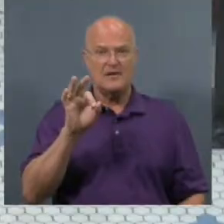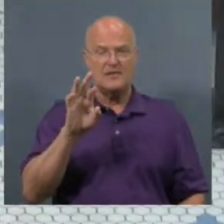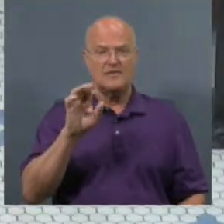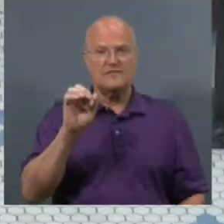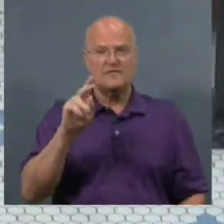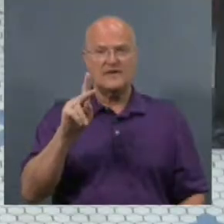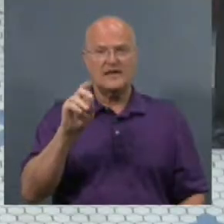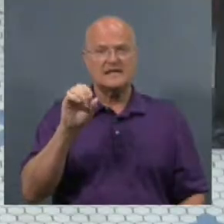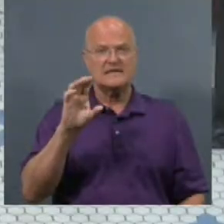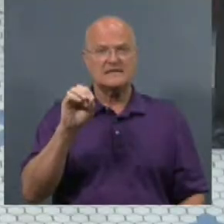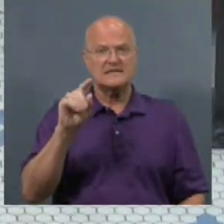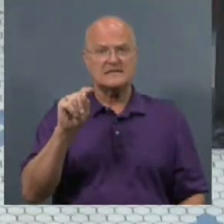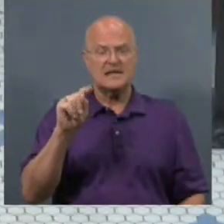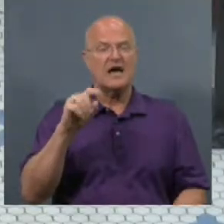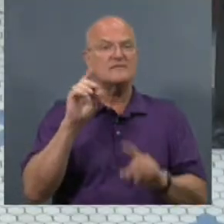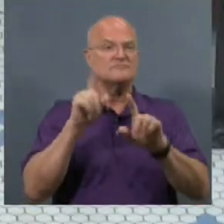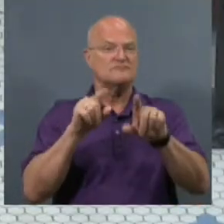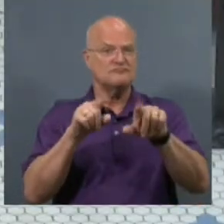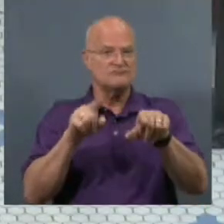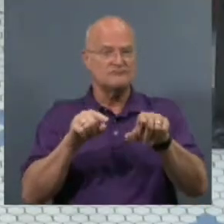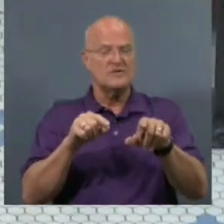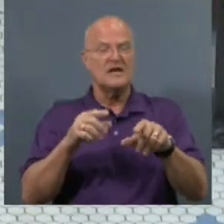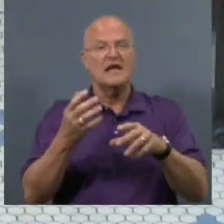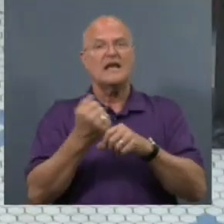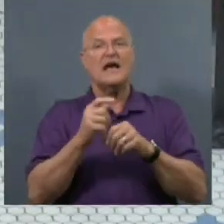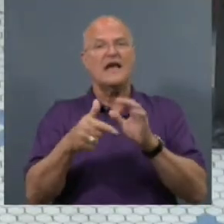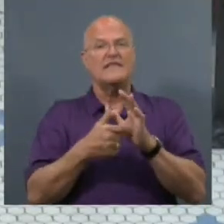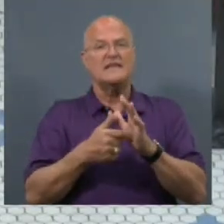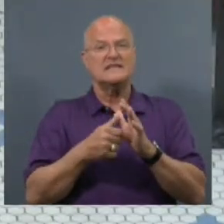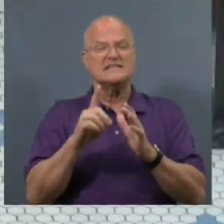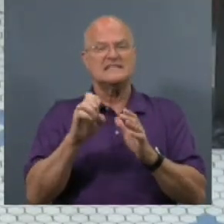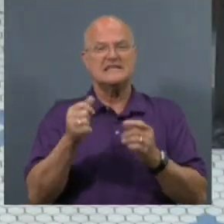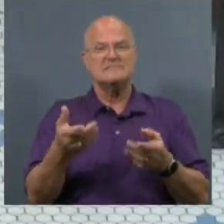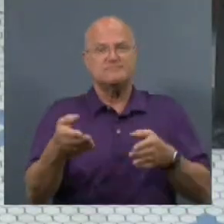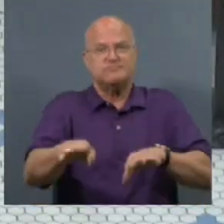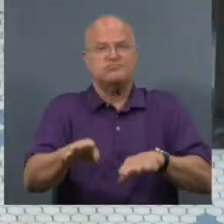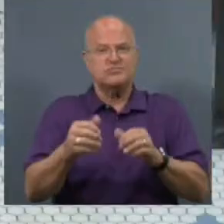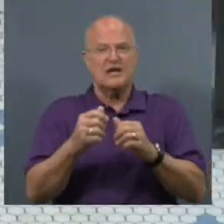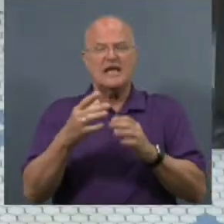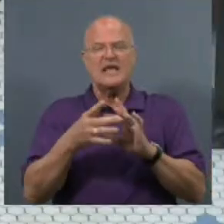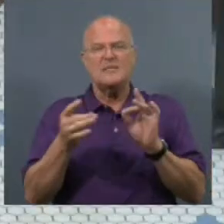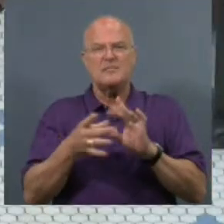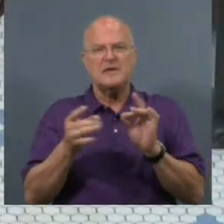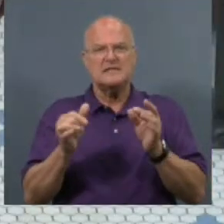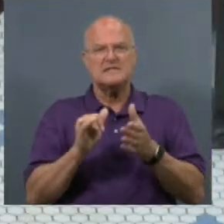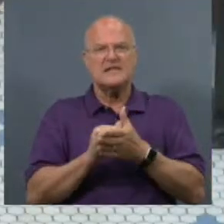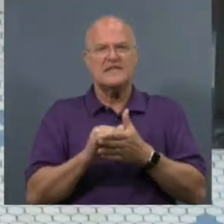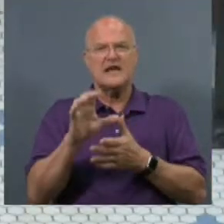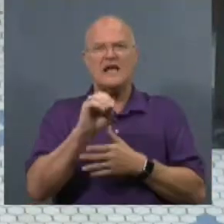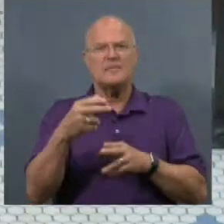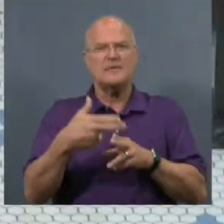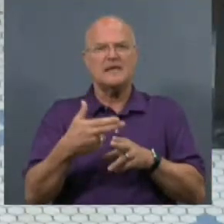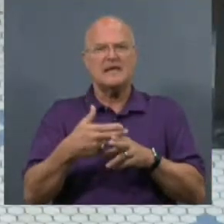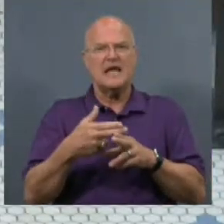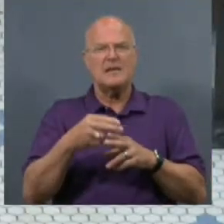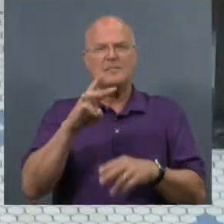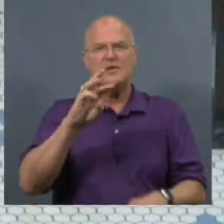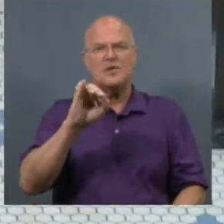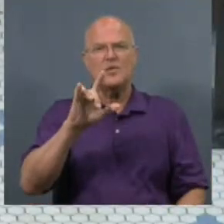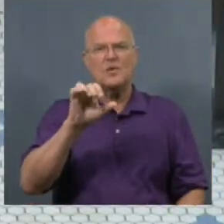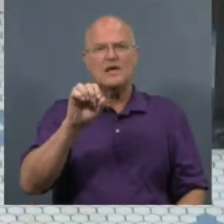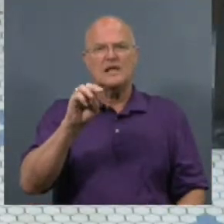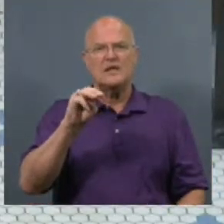Scott, was in attendance, and they got this deal done with I think he mentioned the company's name, which is Willow Bend